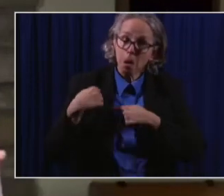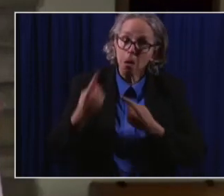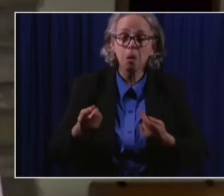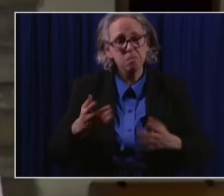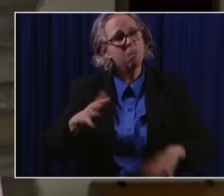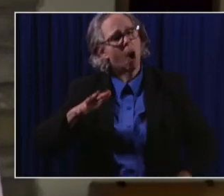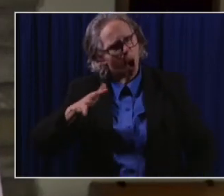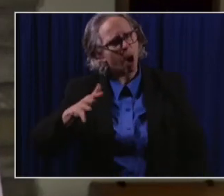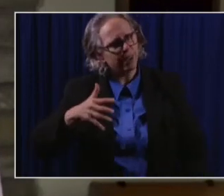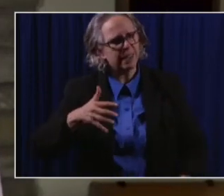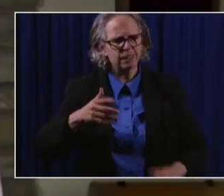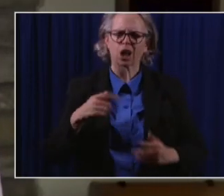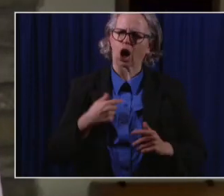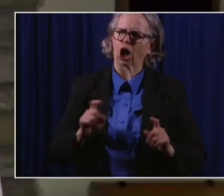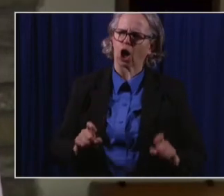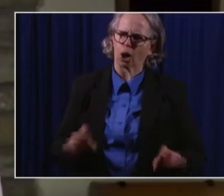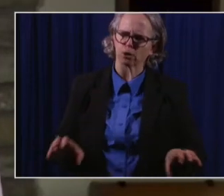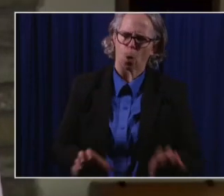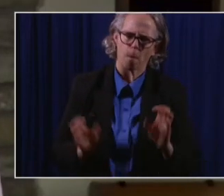up and kicking it up.